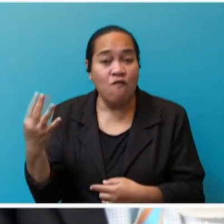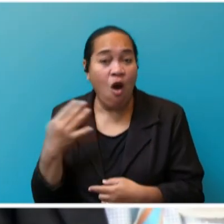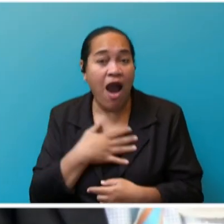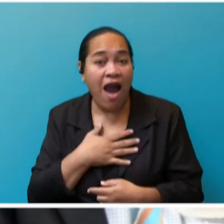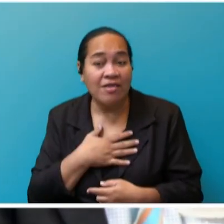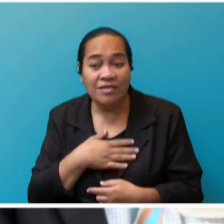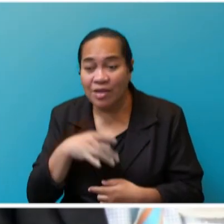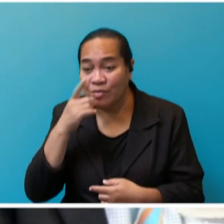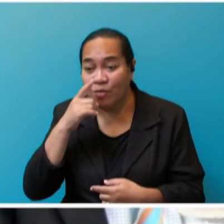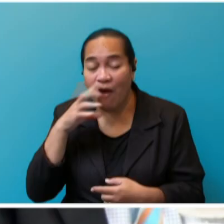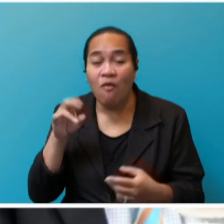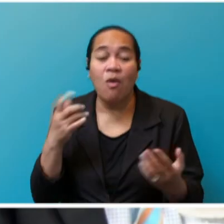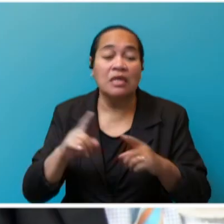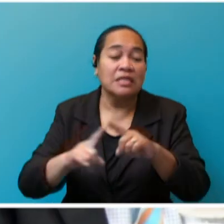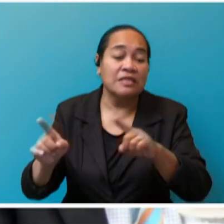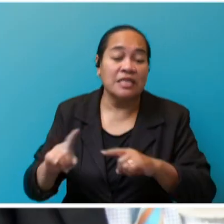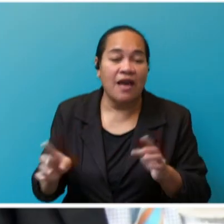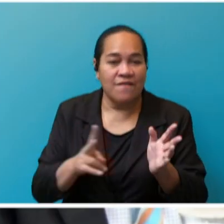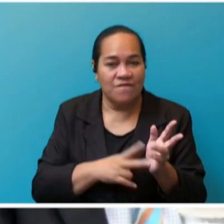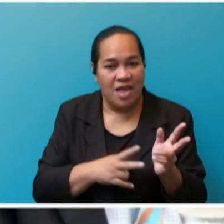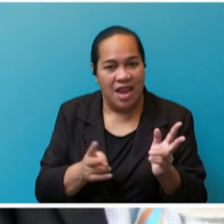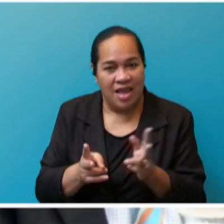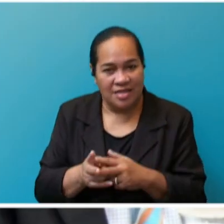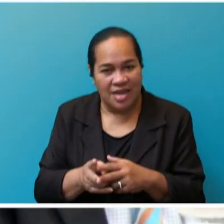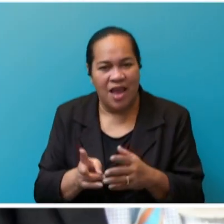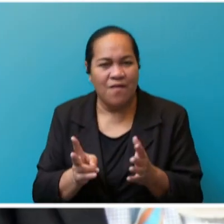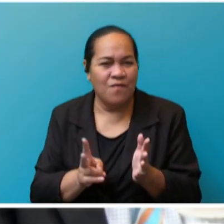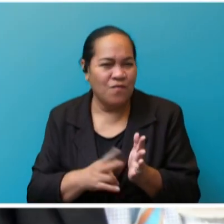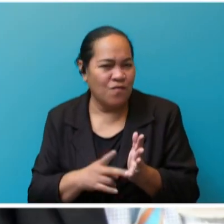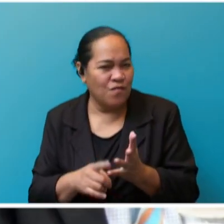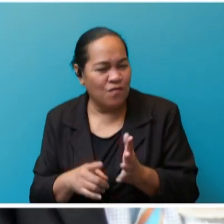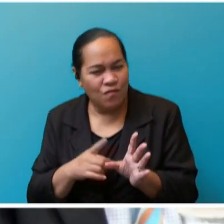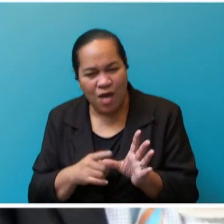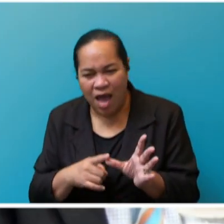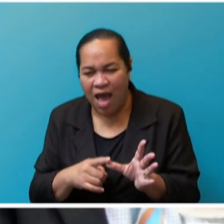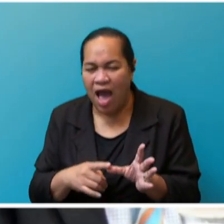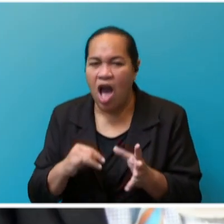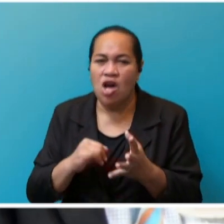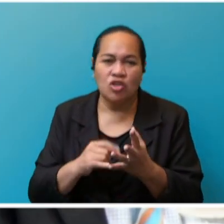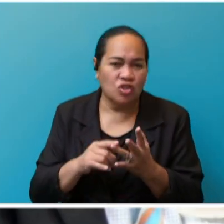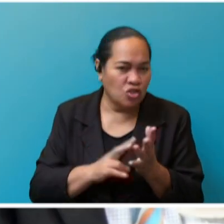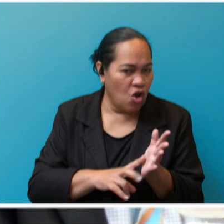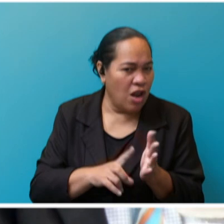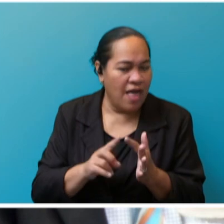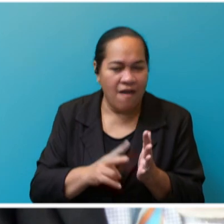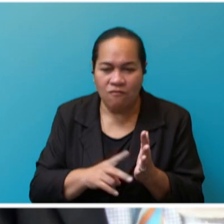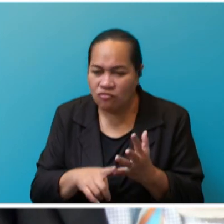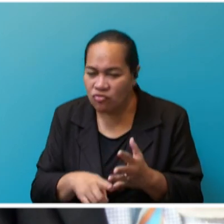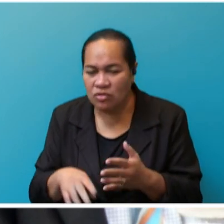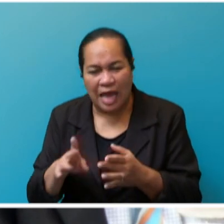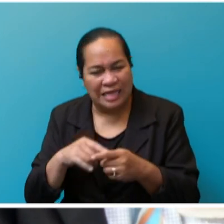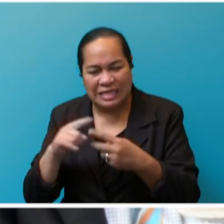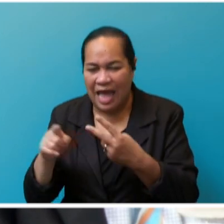surrounding villages representing the Tikinas of Vuya, Solevu, Wainunu, Kumbulau, and Nandi in the province of Bua attended